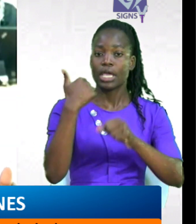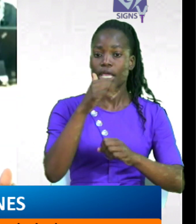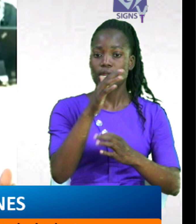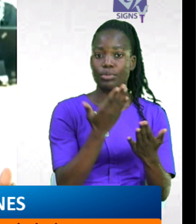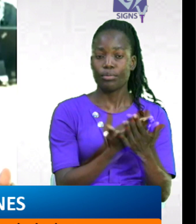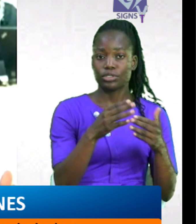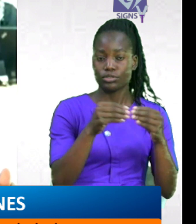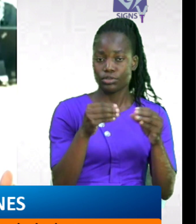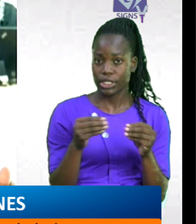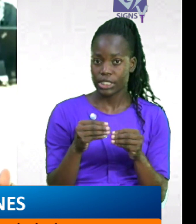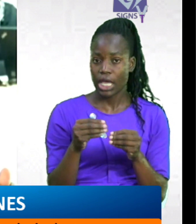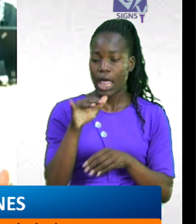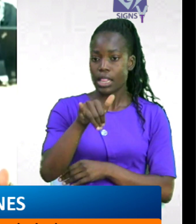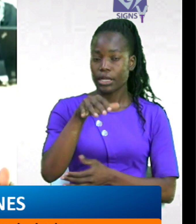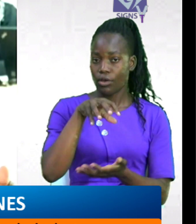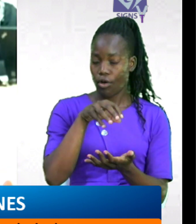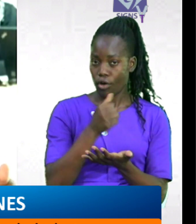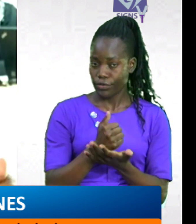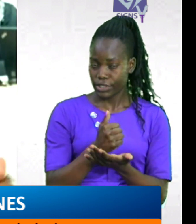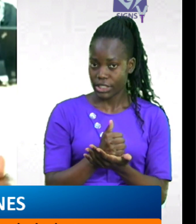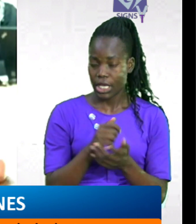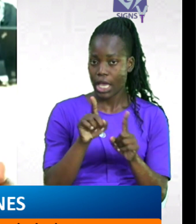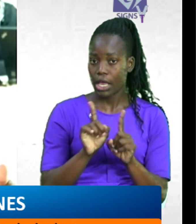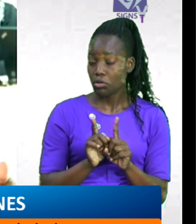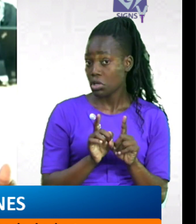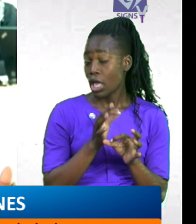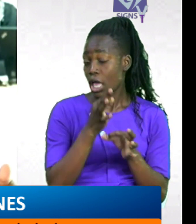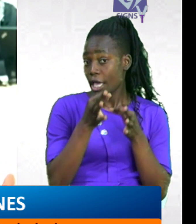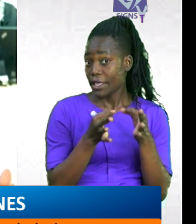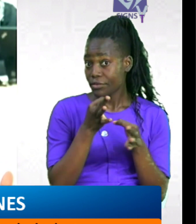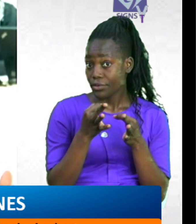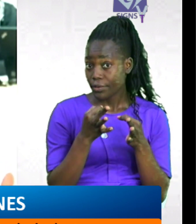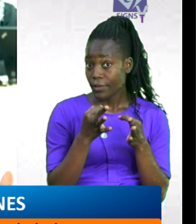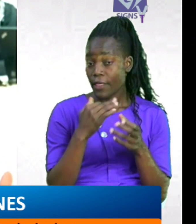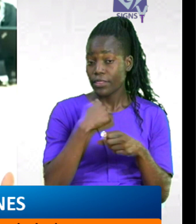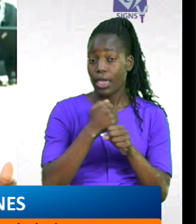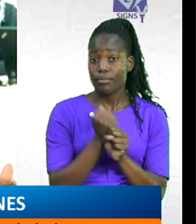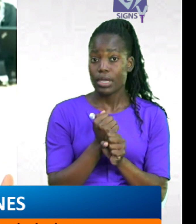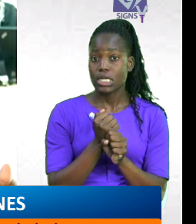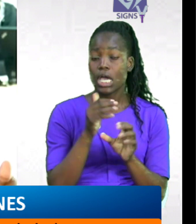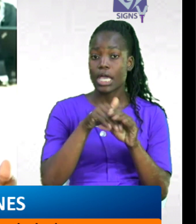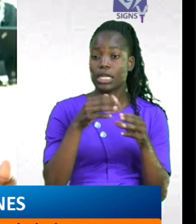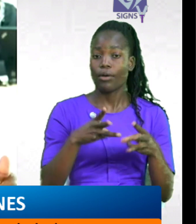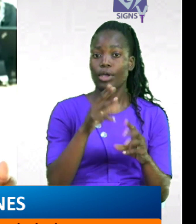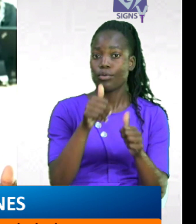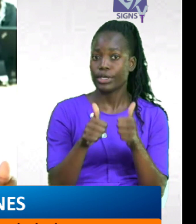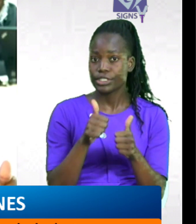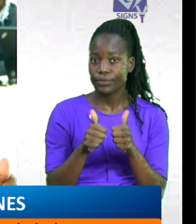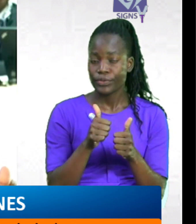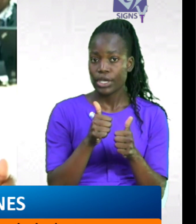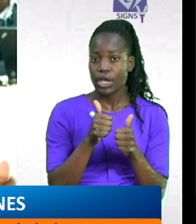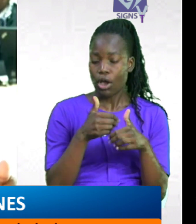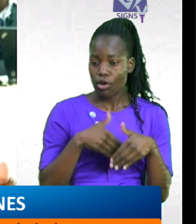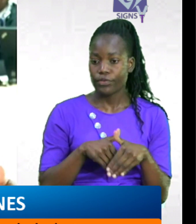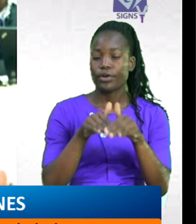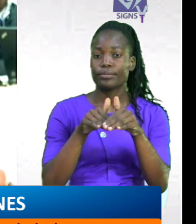Law Society will not be in support of any proposals to create such offices unless really they are